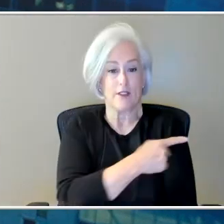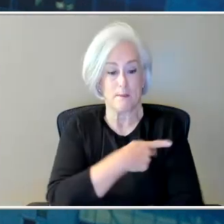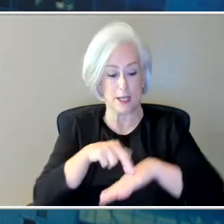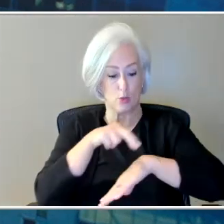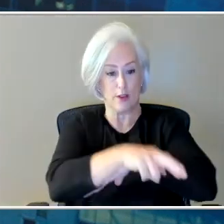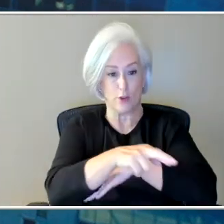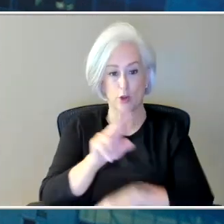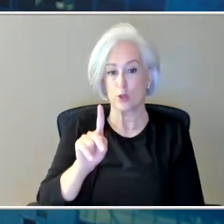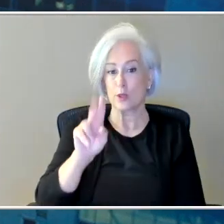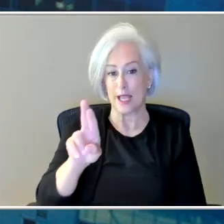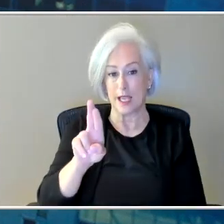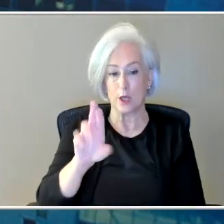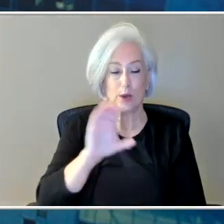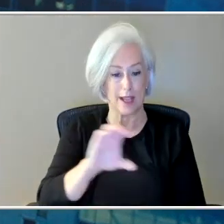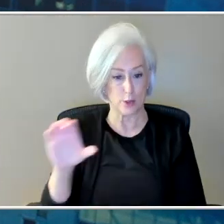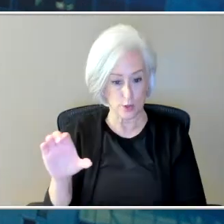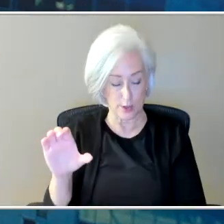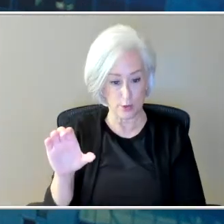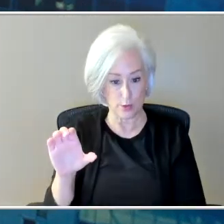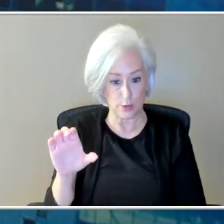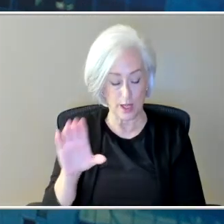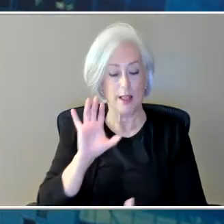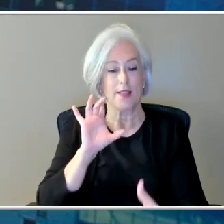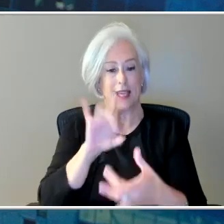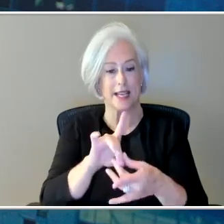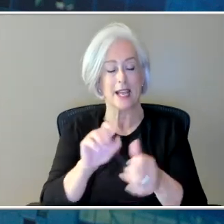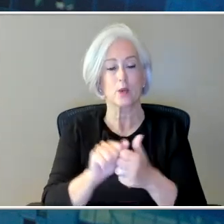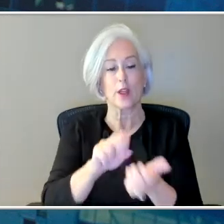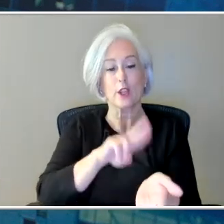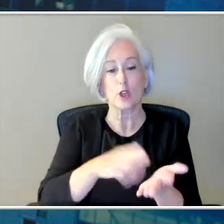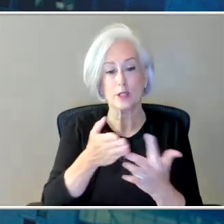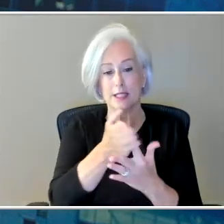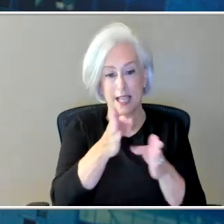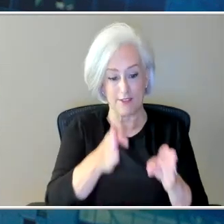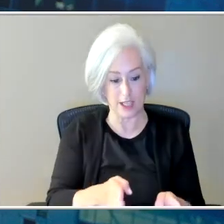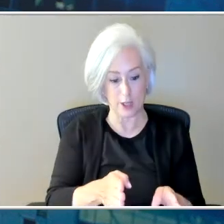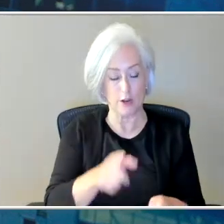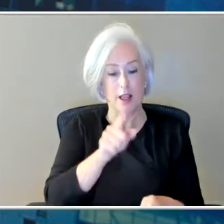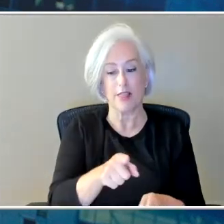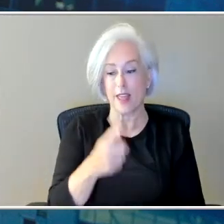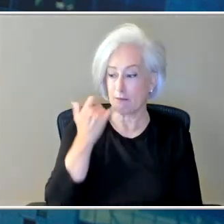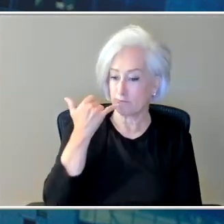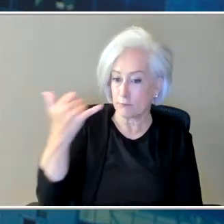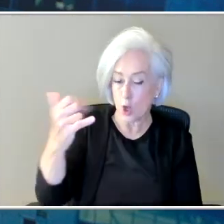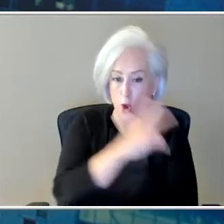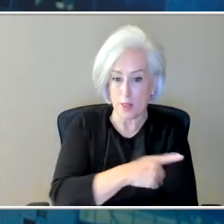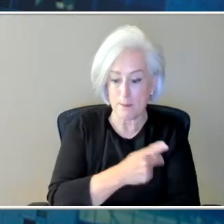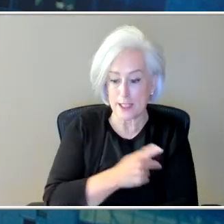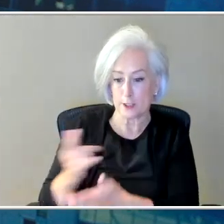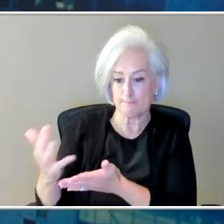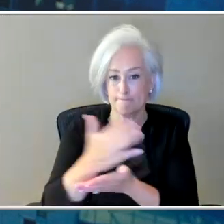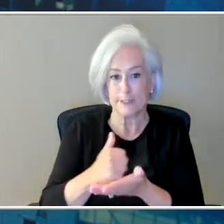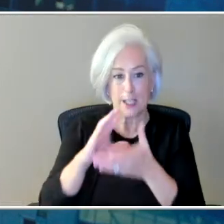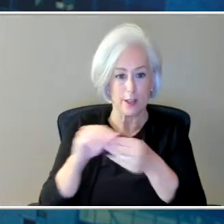Hospital Cancer Center, they're connected to a nurse navigator. The navigator talks to the patient on the phone and collects a story. Tell me what's happened up